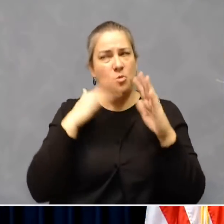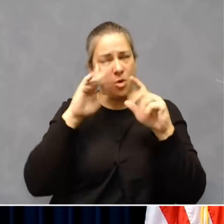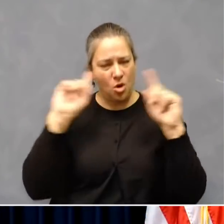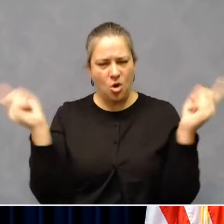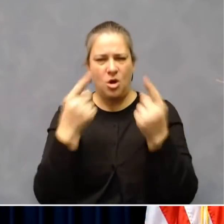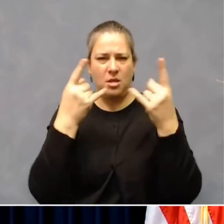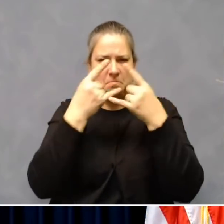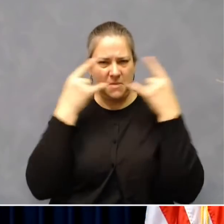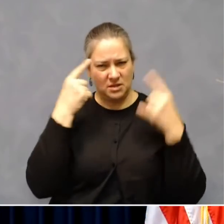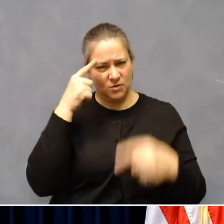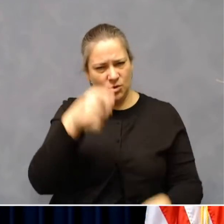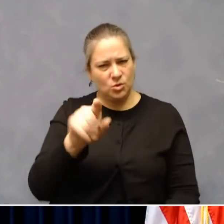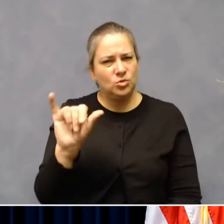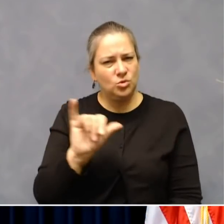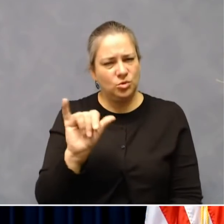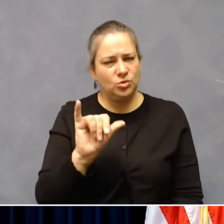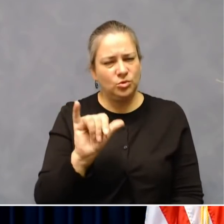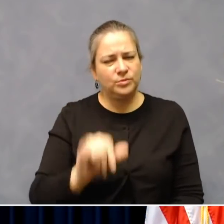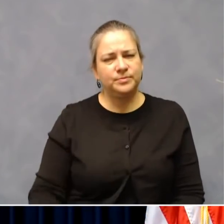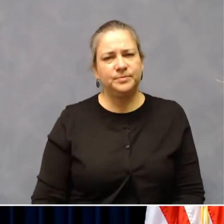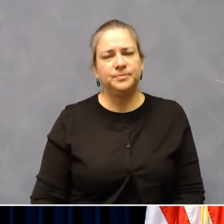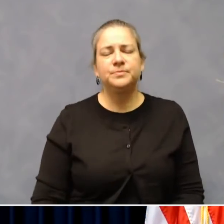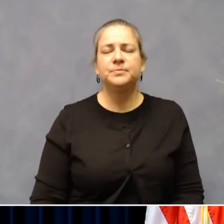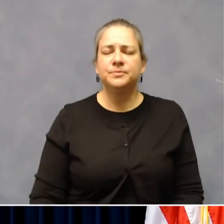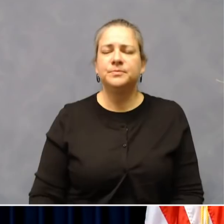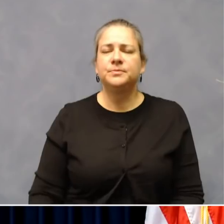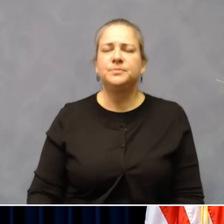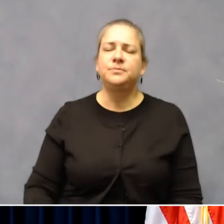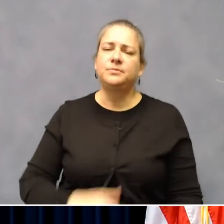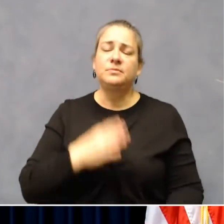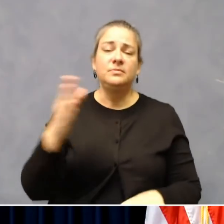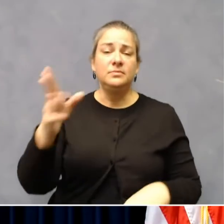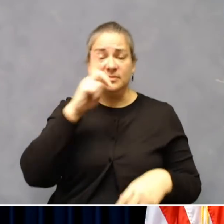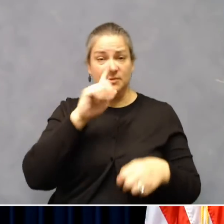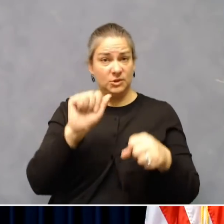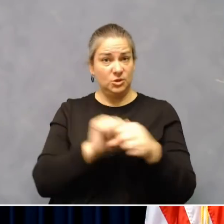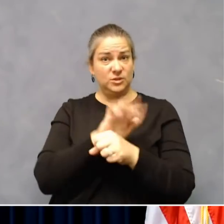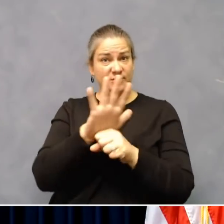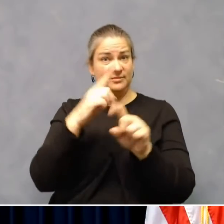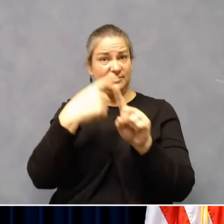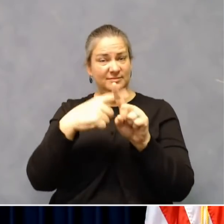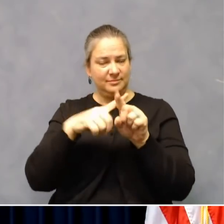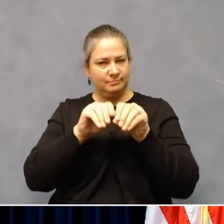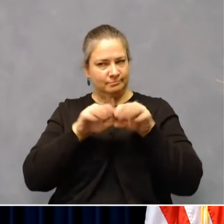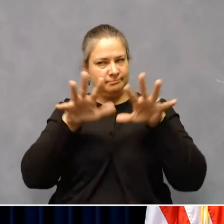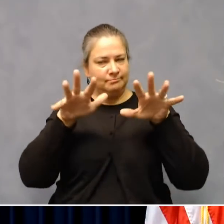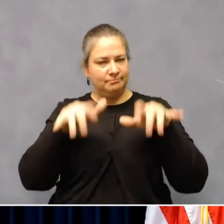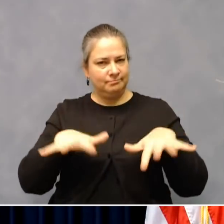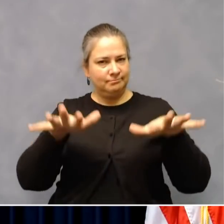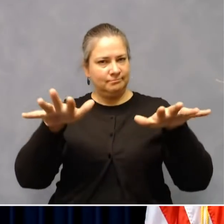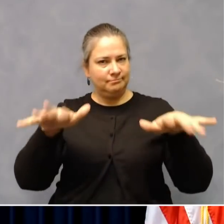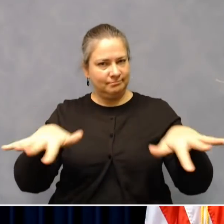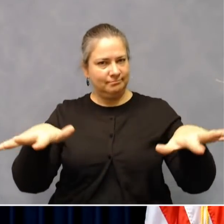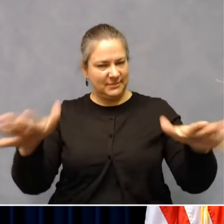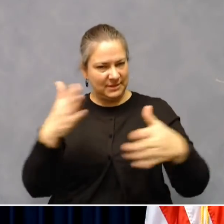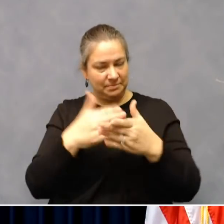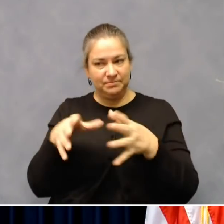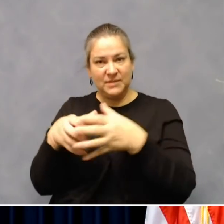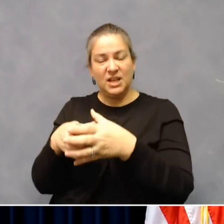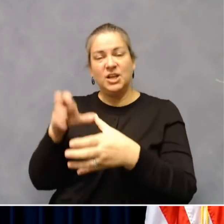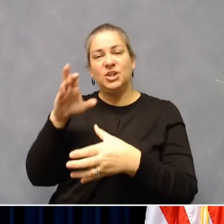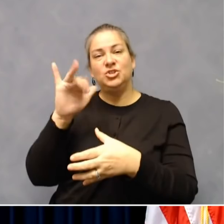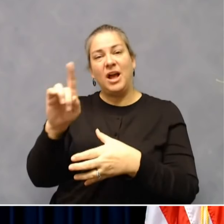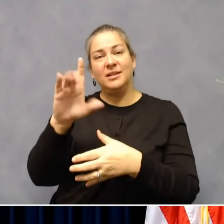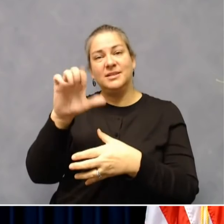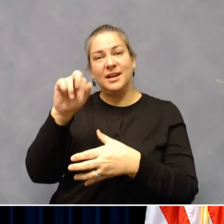we are continuing to see covet spread and congregate situations in kentucky child care facilities 15 new facilities with at least